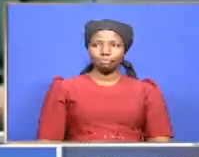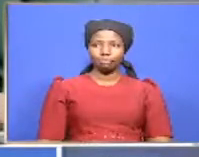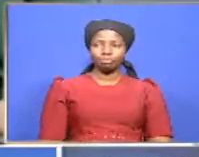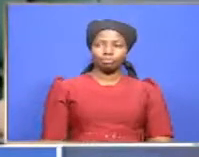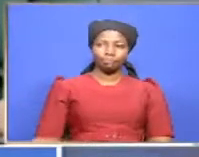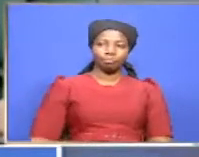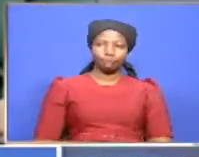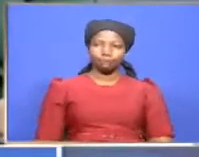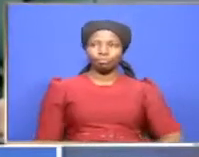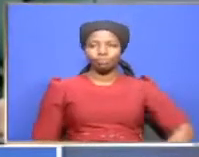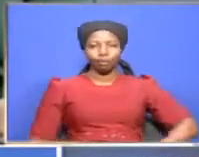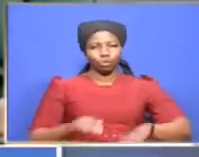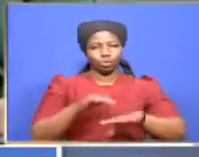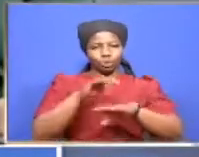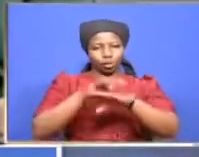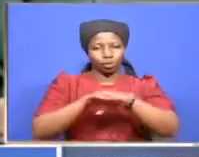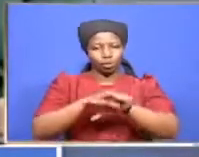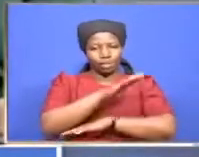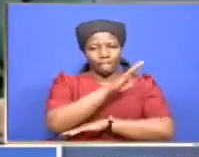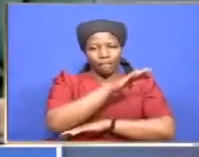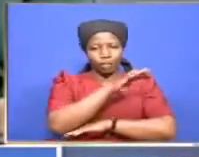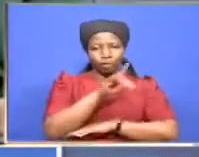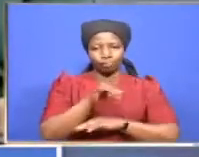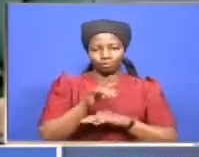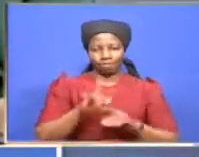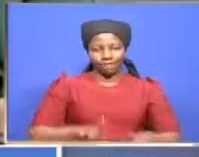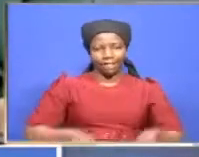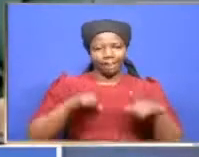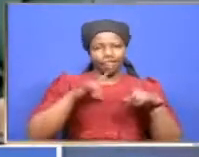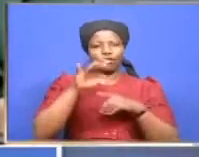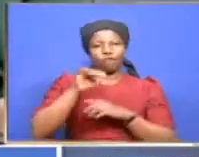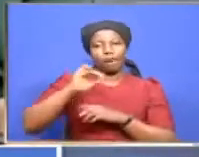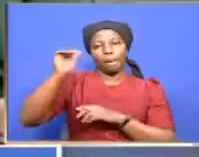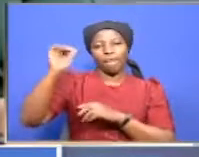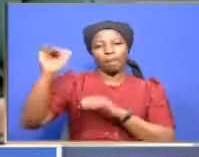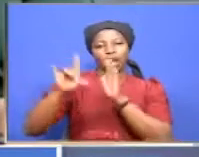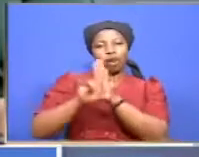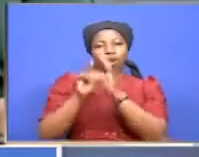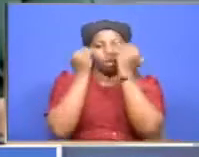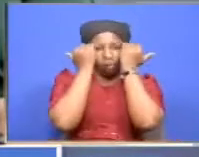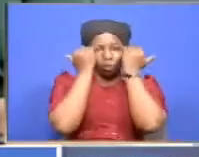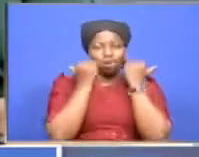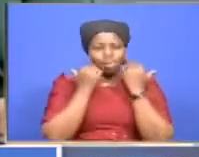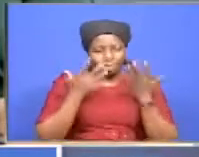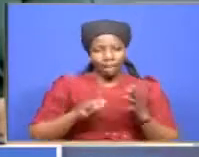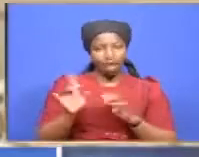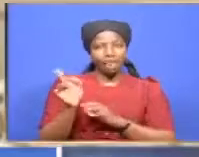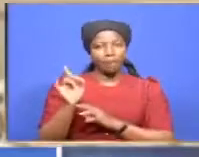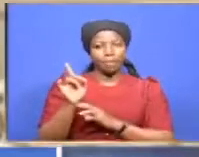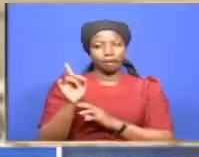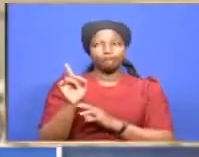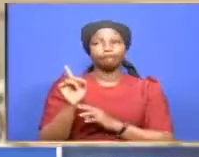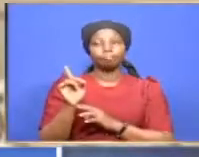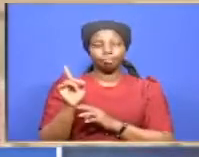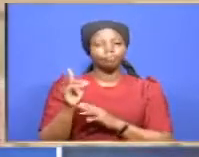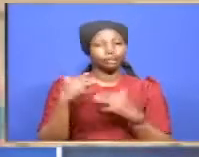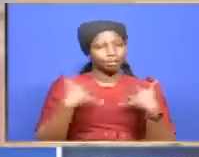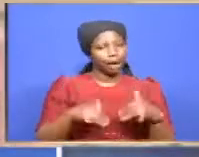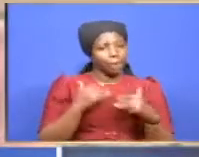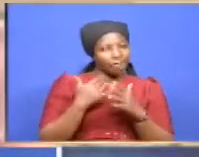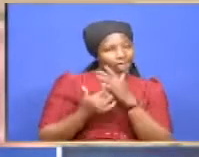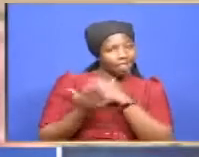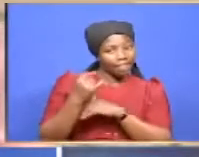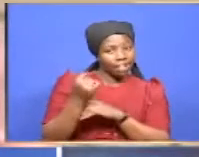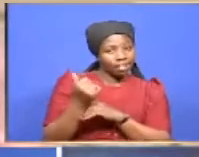A very good afternoon, Safina. Coming to you live from the Milimani Law Courts here in Nairobi. But it has been a little bit dramatic in the past few